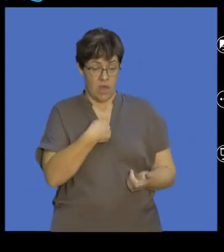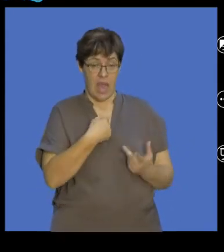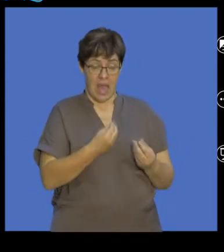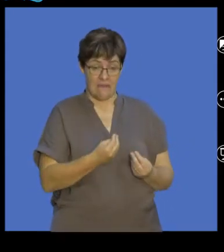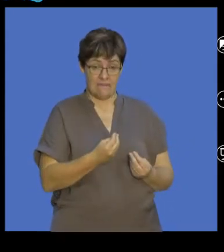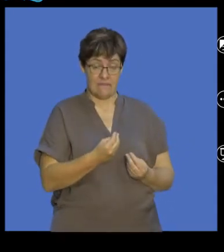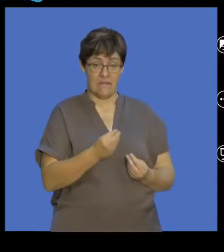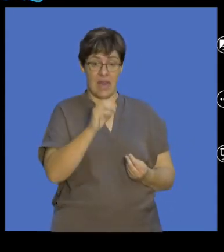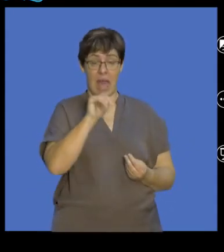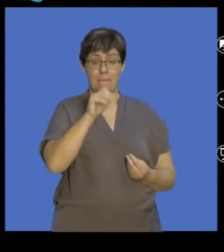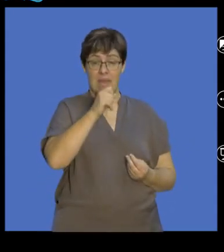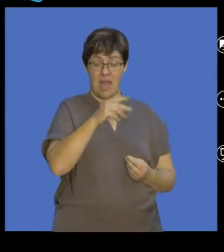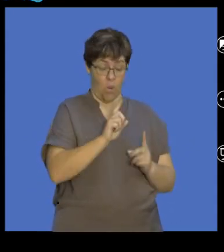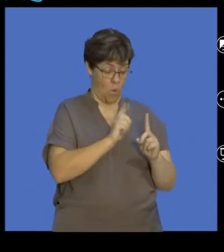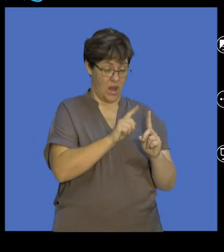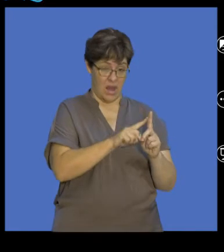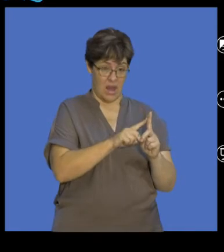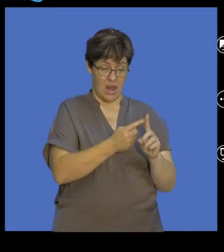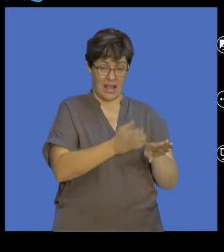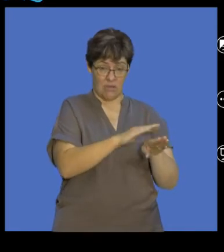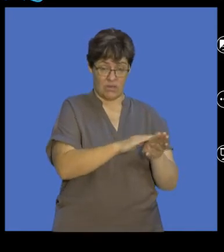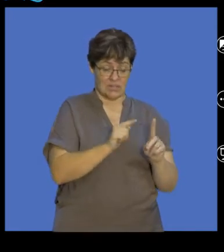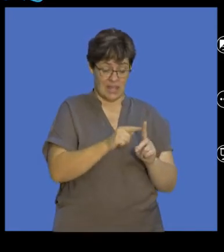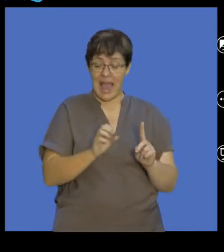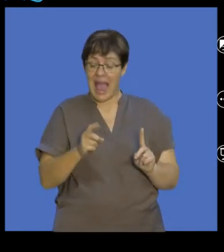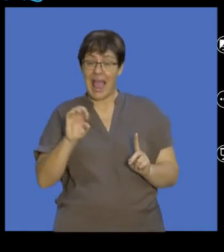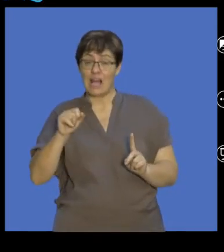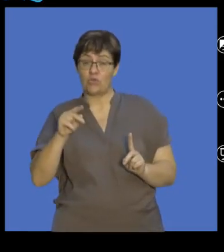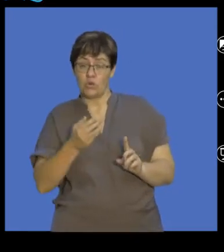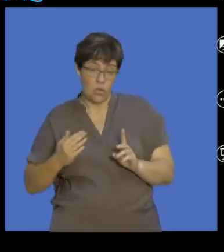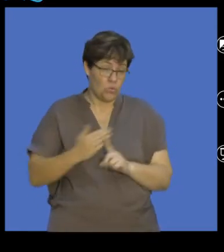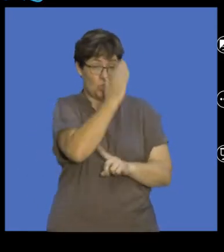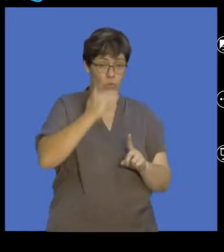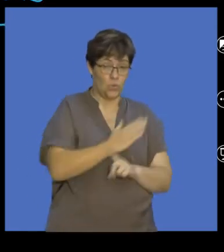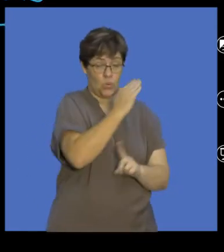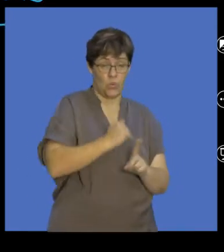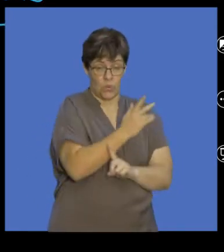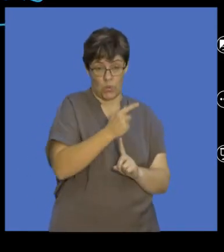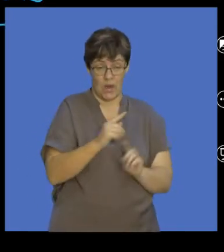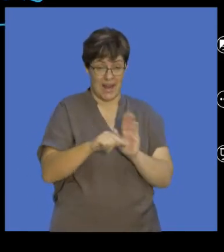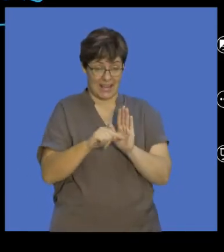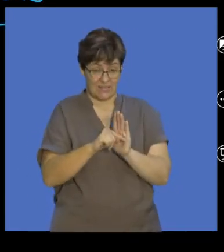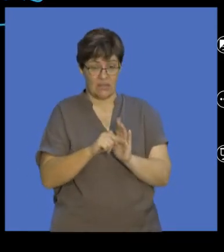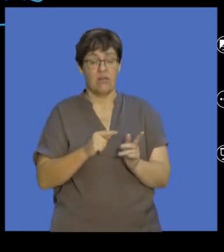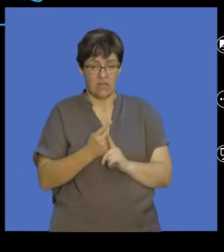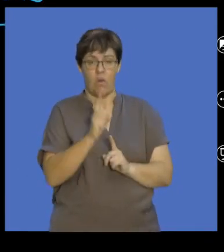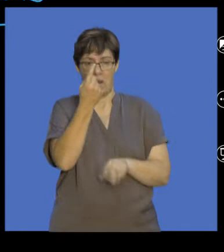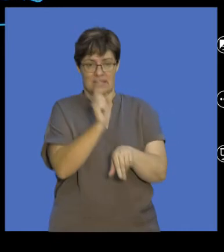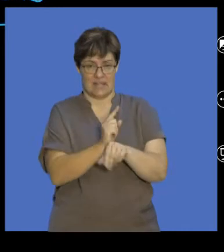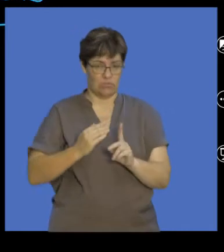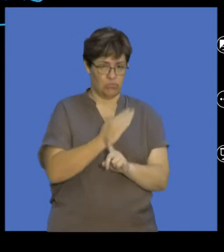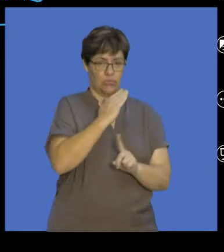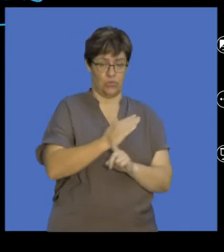saying that for us to have an ampere of current, there must be that number of electrons passing through a point in